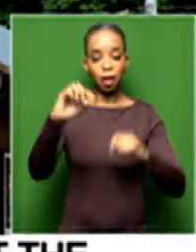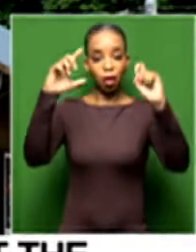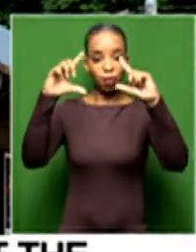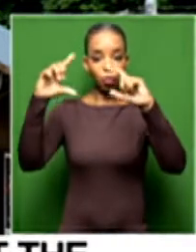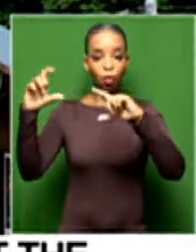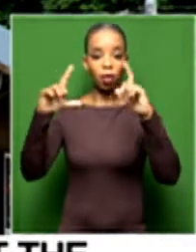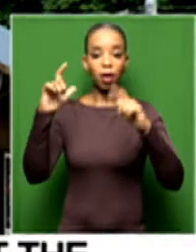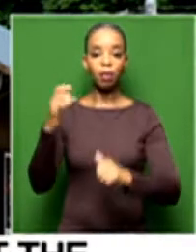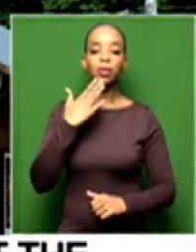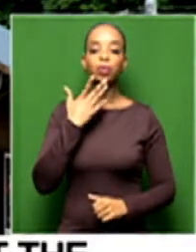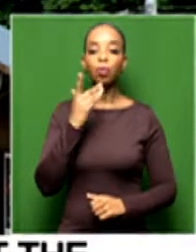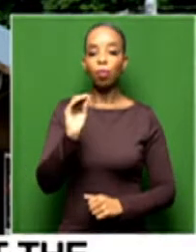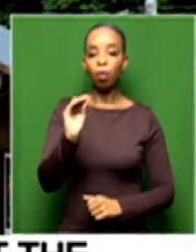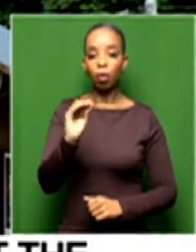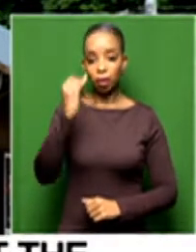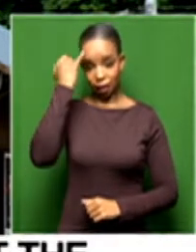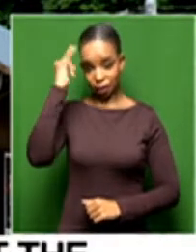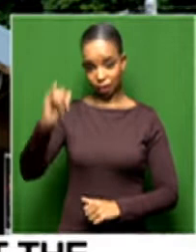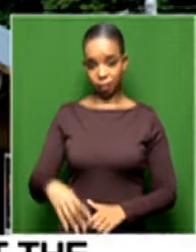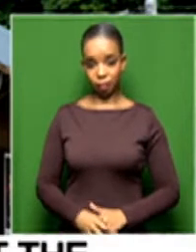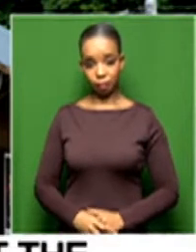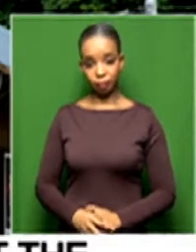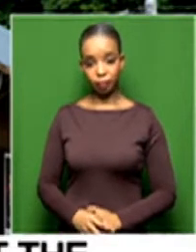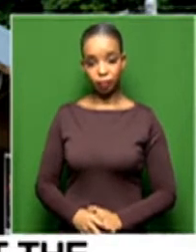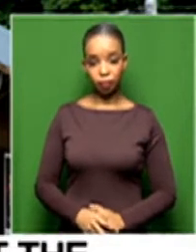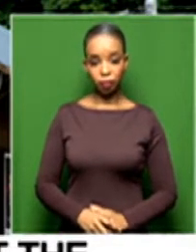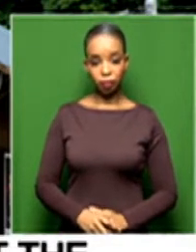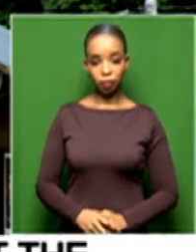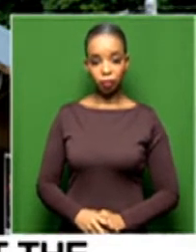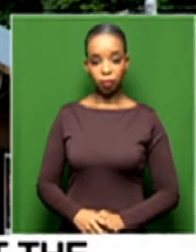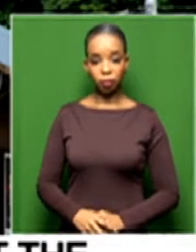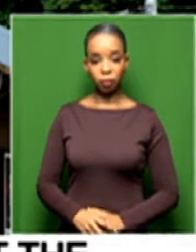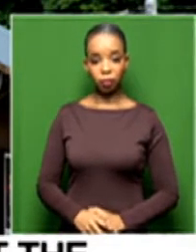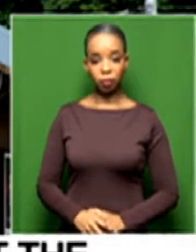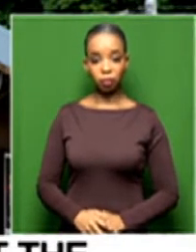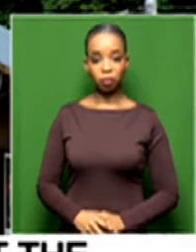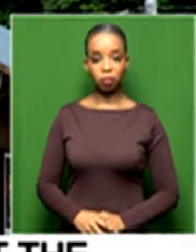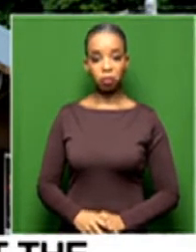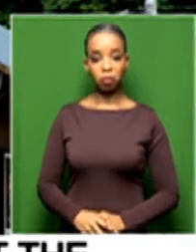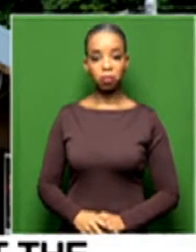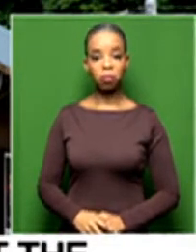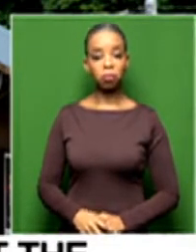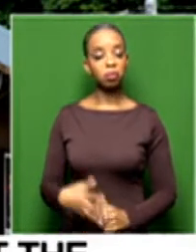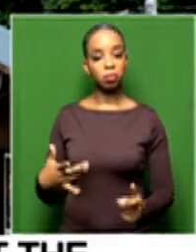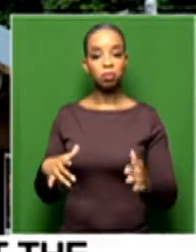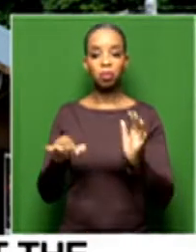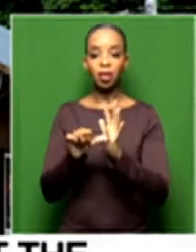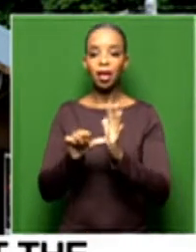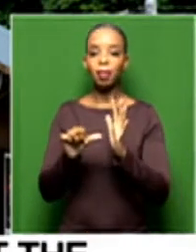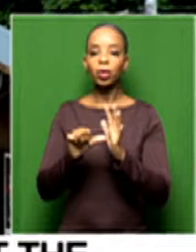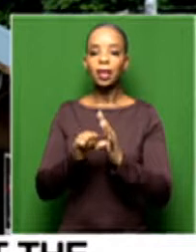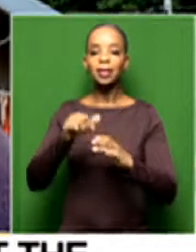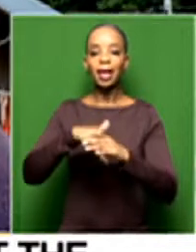photographers that have got ideas to deal and that are quite important to their society.